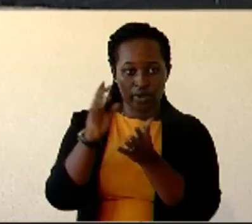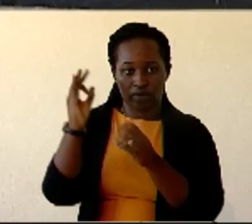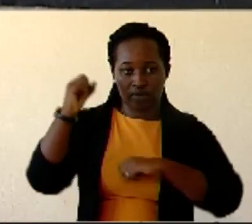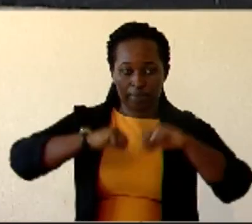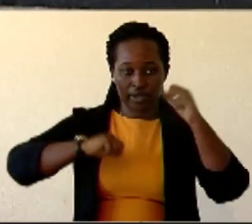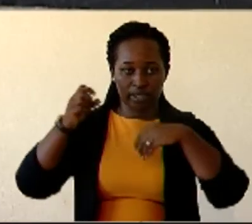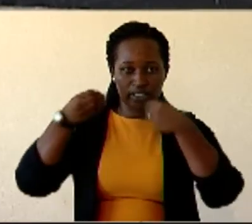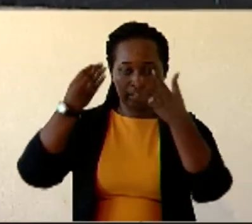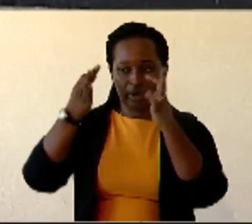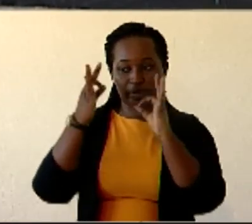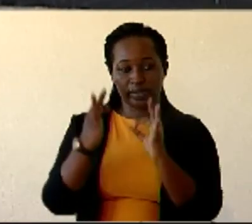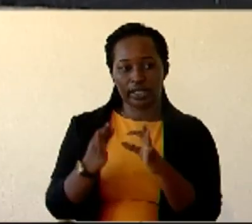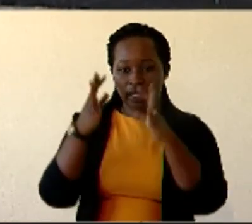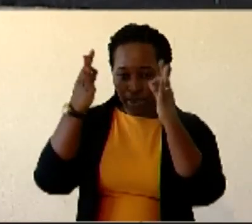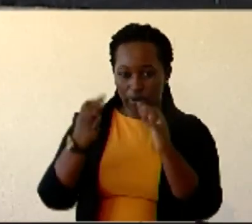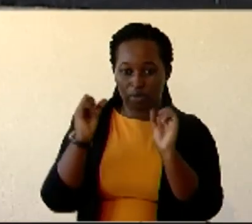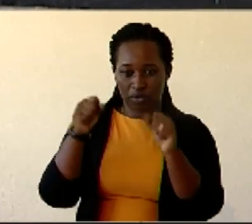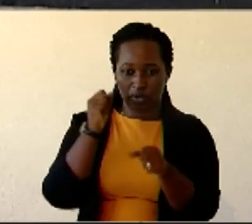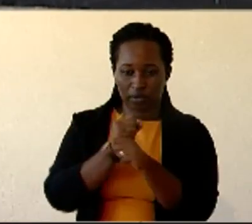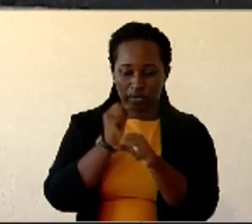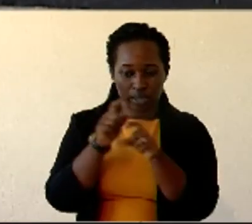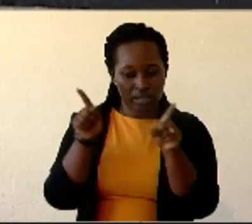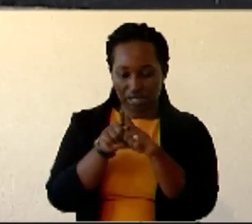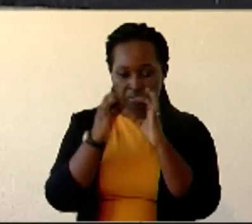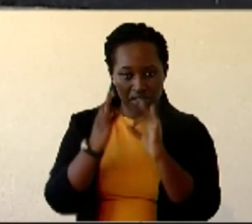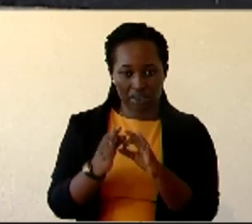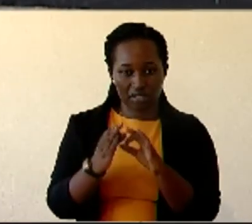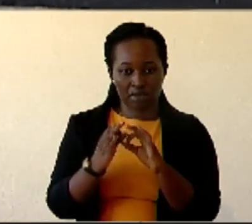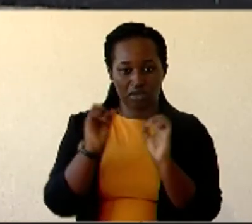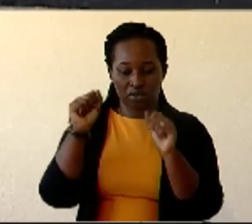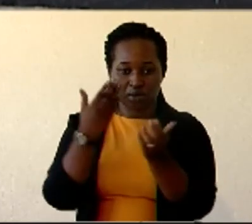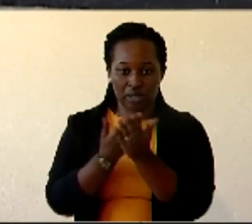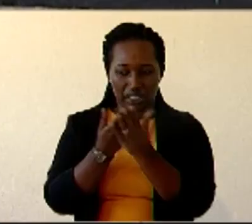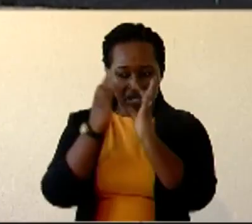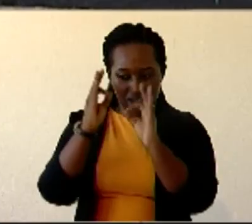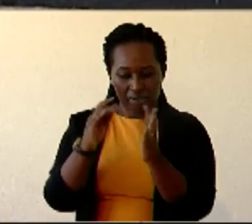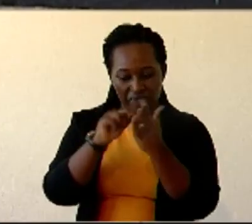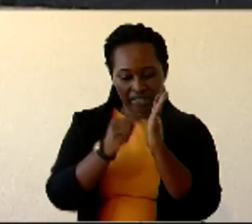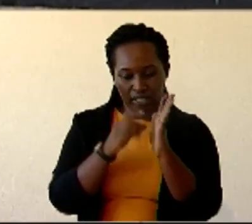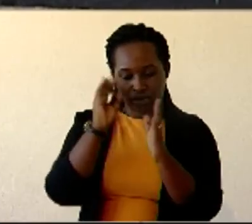supplied products. Products which may be produced using the same resources, or which may require same factors